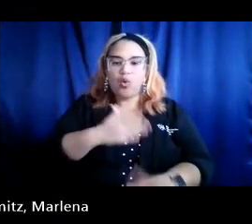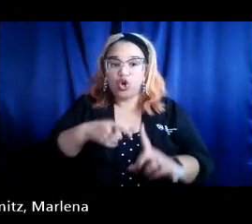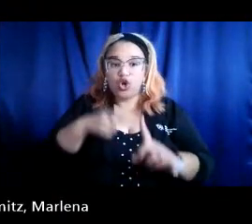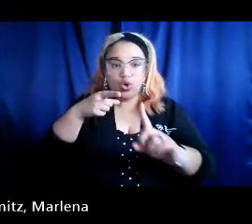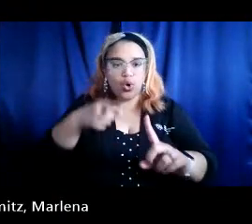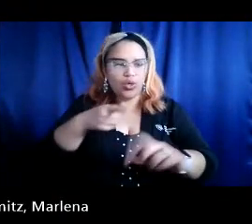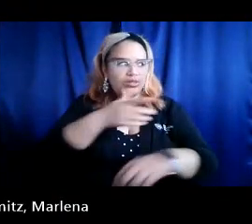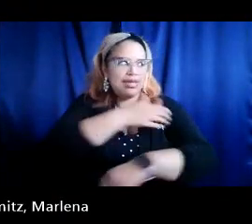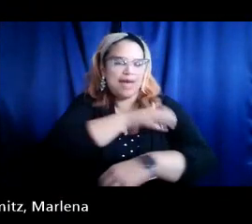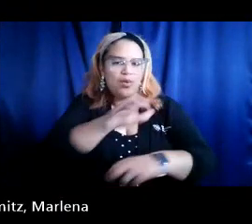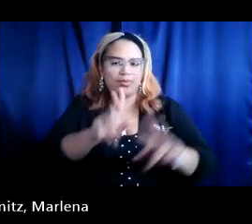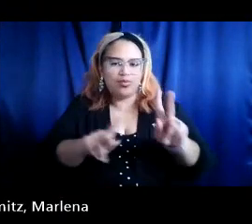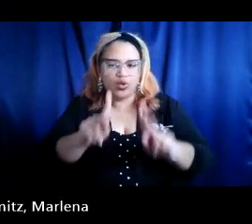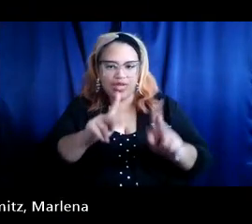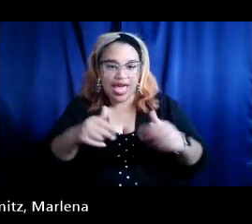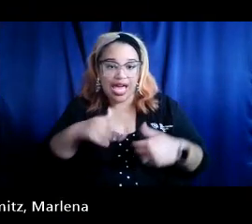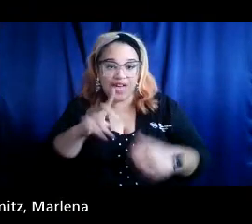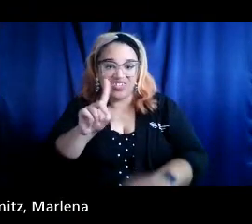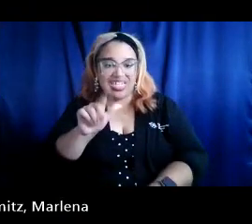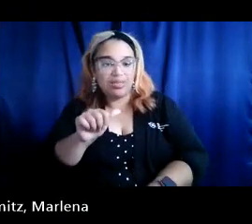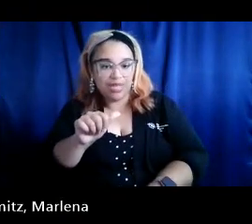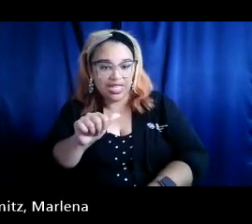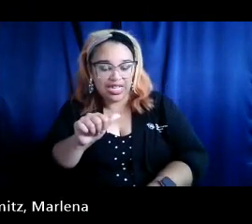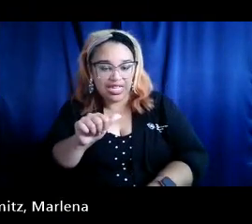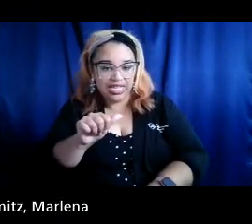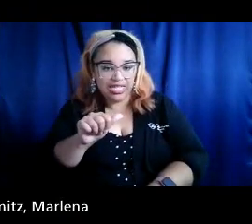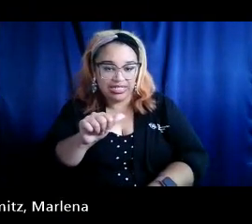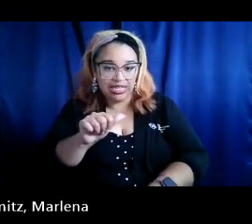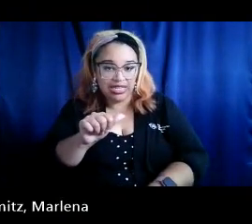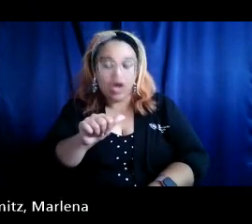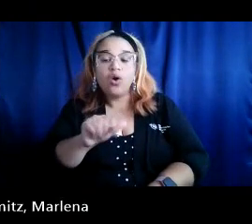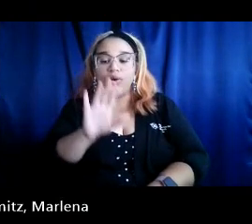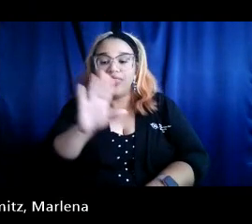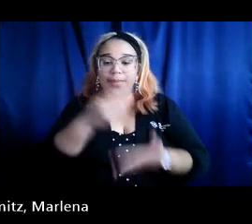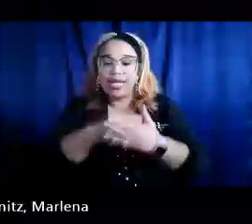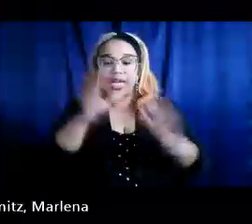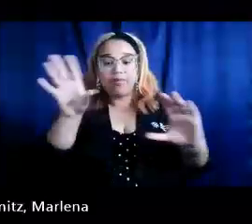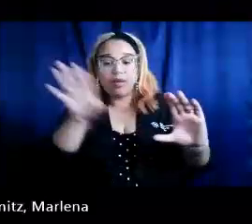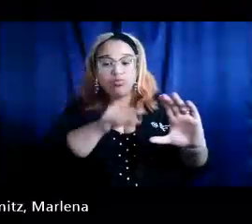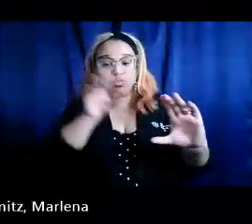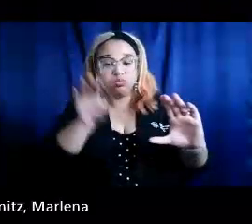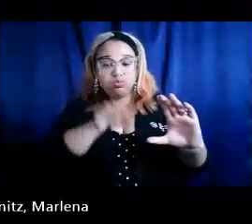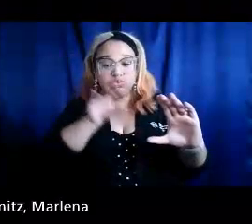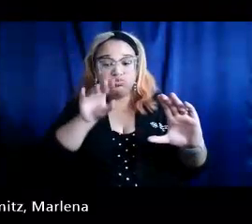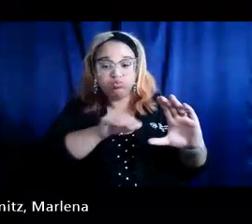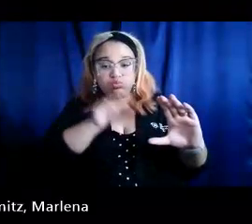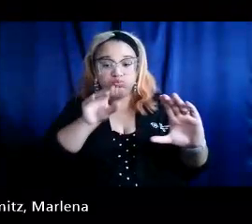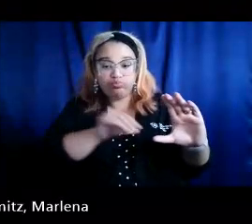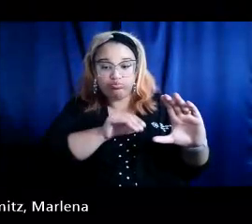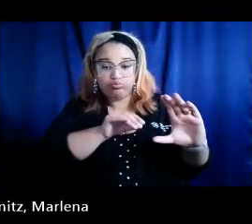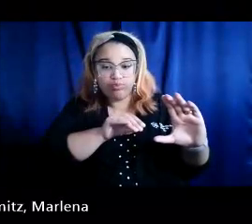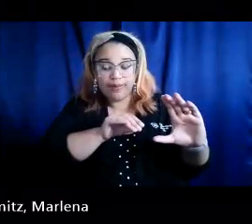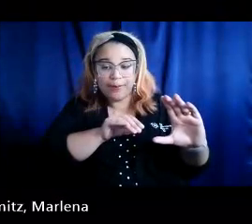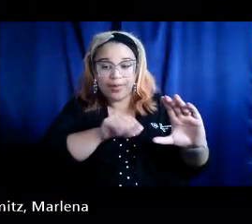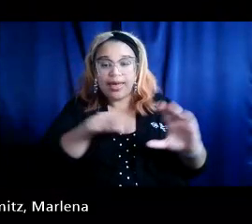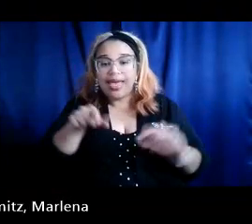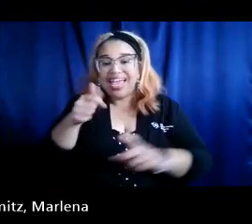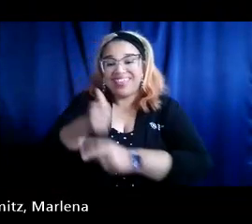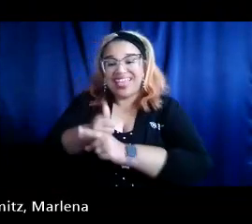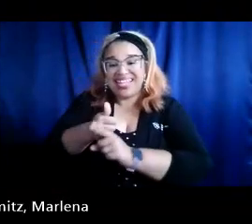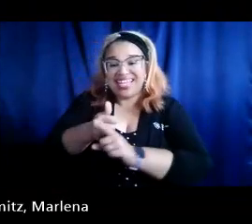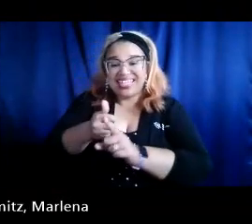disabilities to have a place where their funds are completely protected from the possibility of losing eligibility for benefits. And the